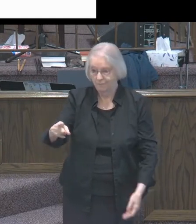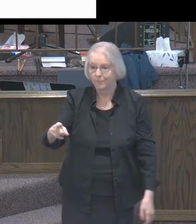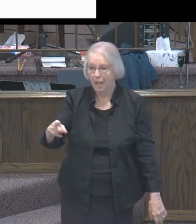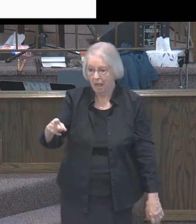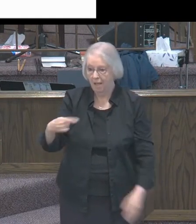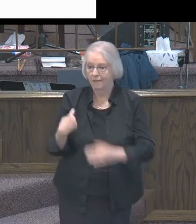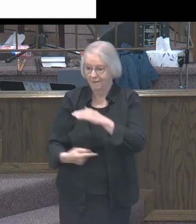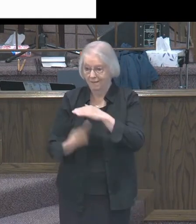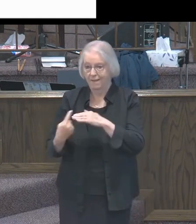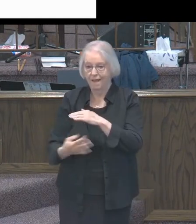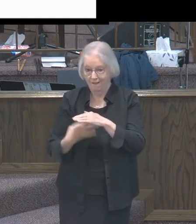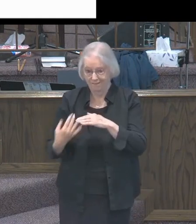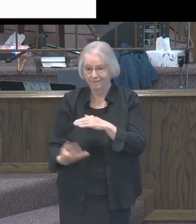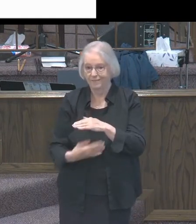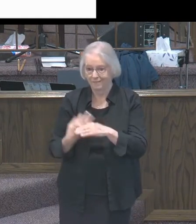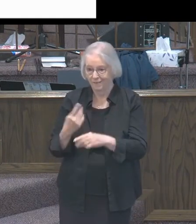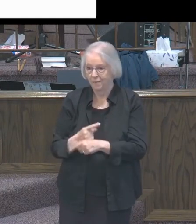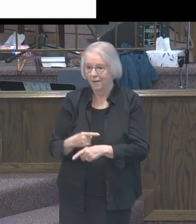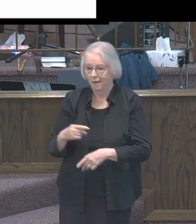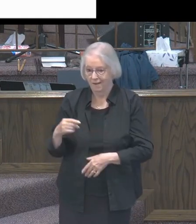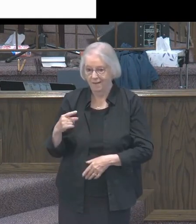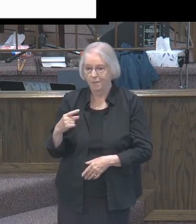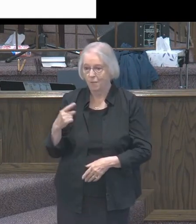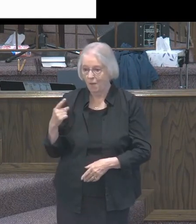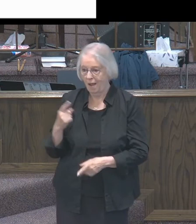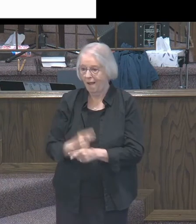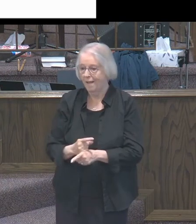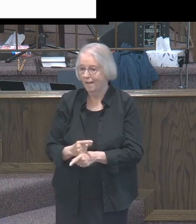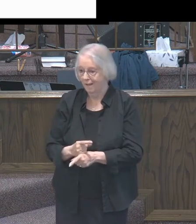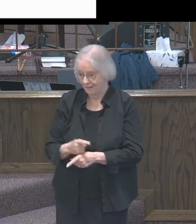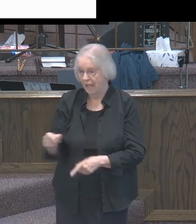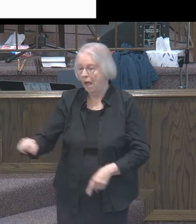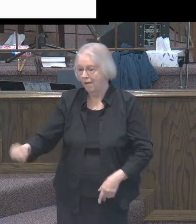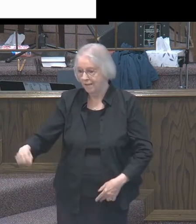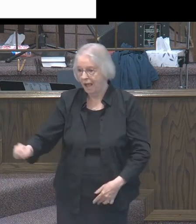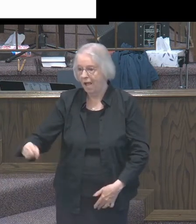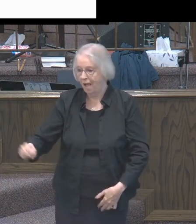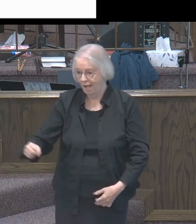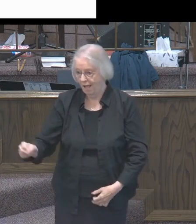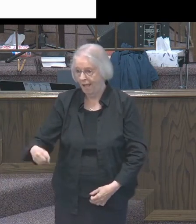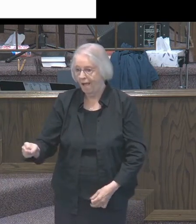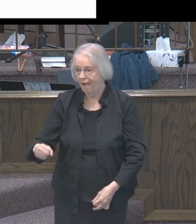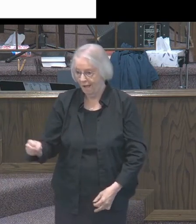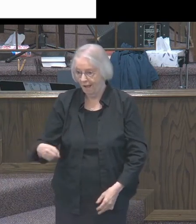your number comes on my speed dial or my caller ID, it's like,